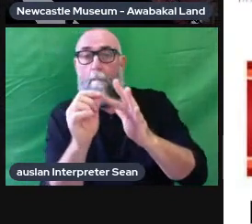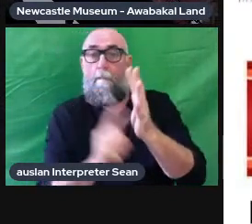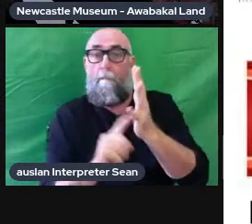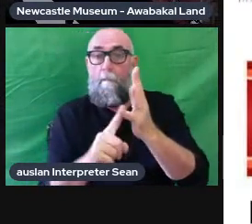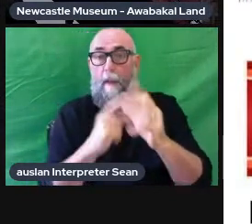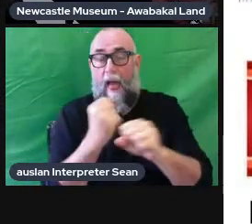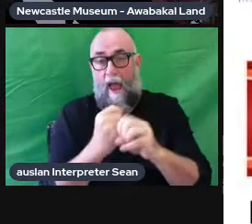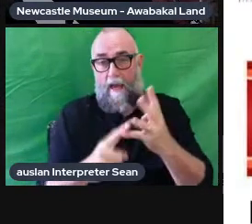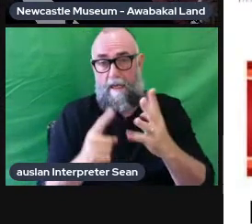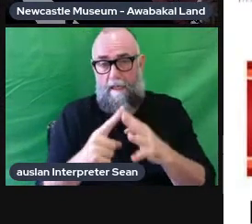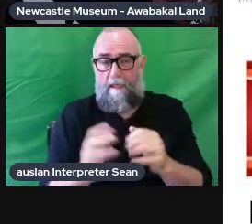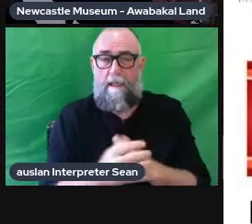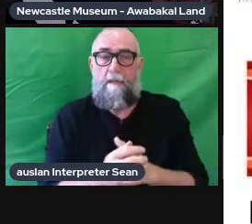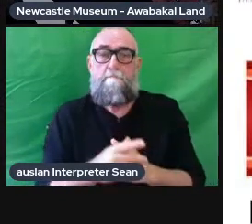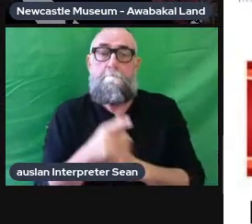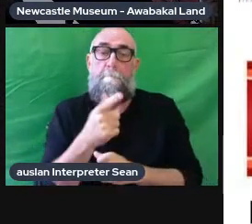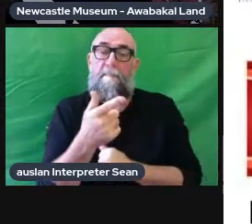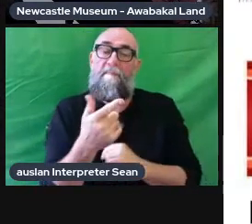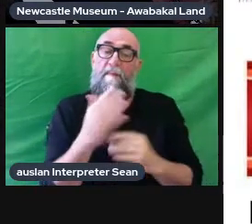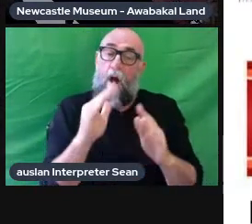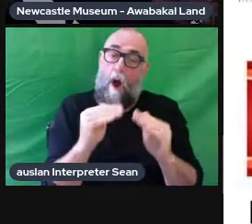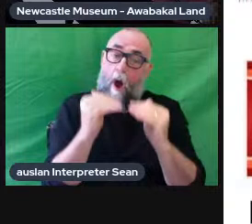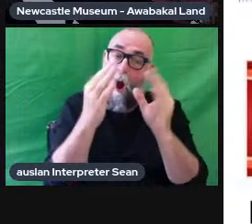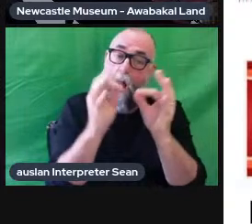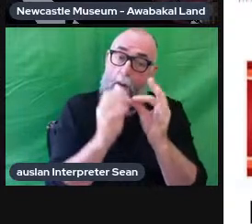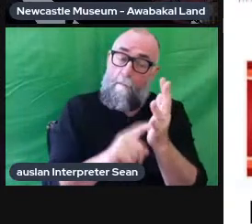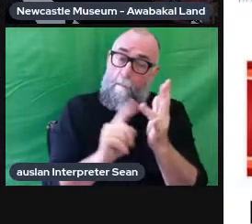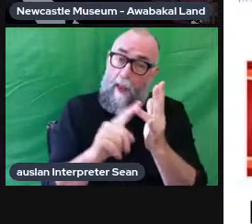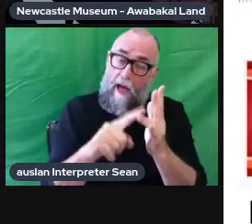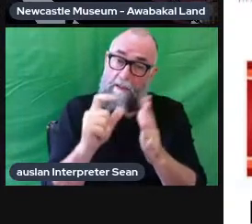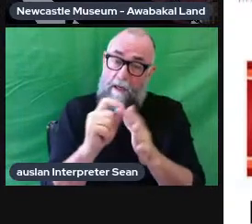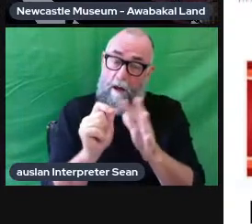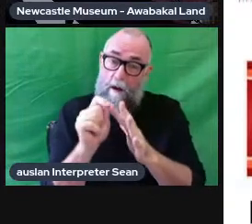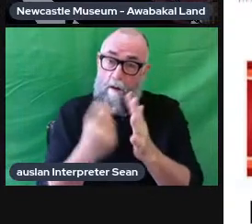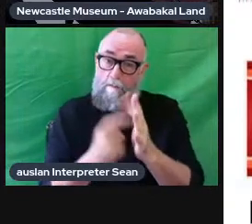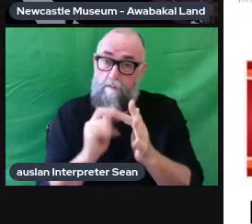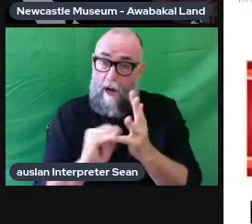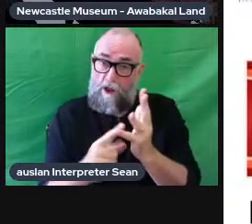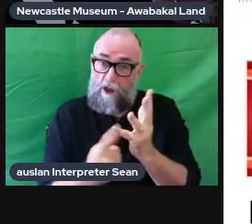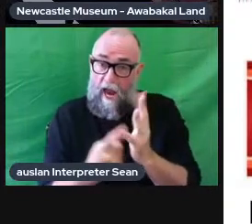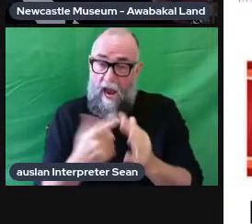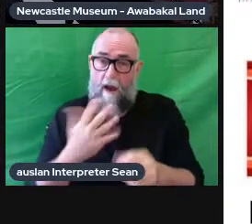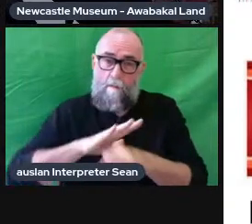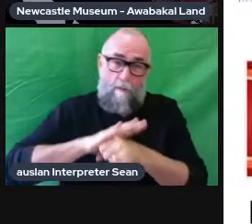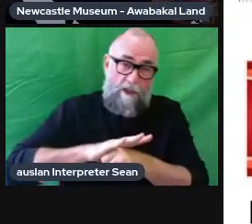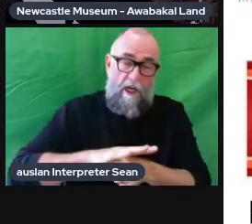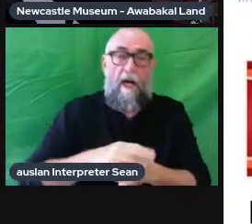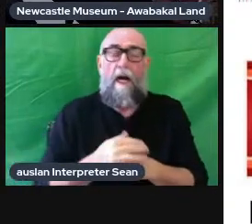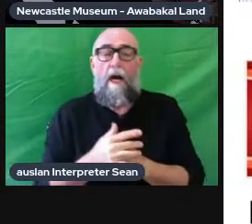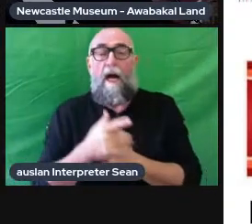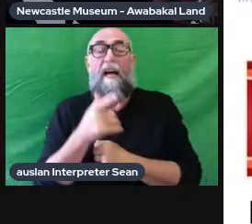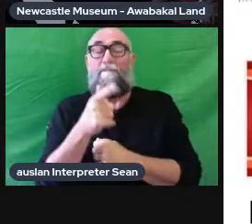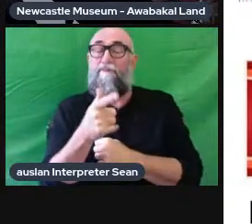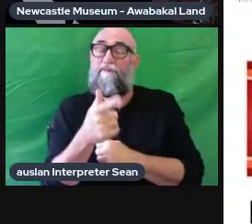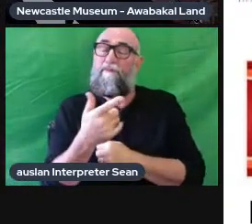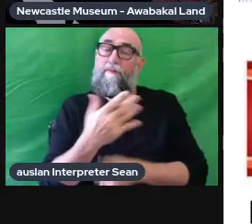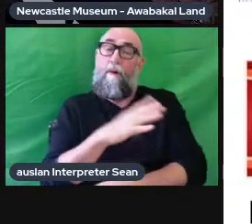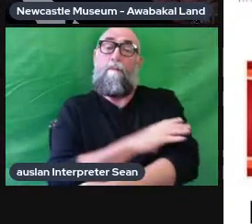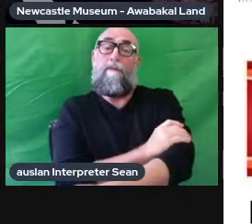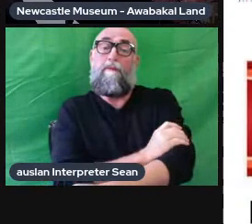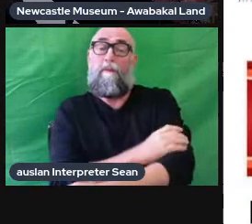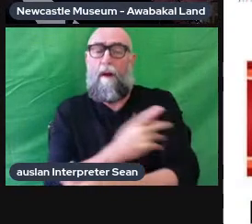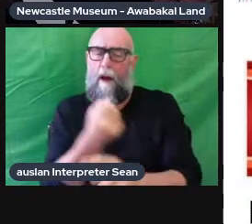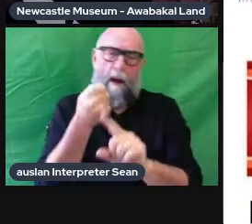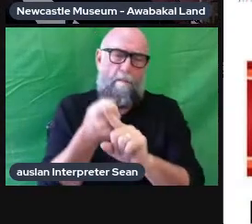is the most common risk factor for stroke across the whole population. And as I said, most people in the population will be impacted